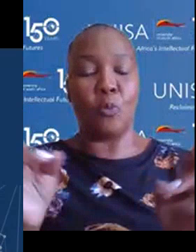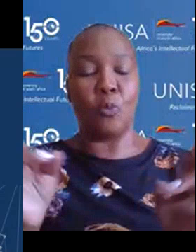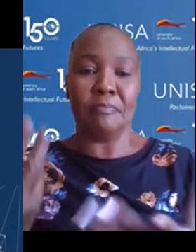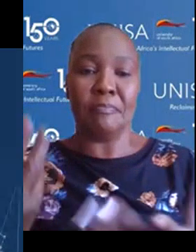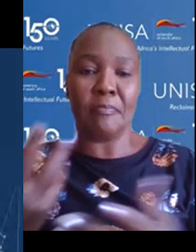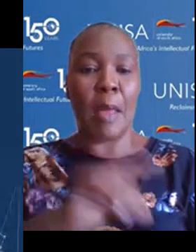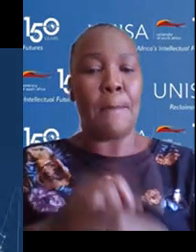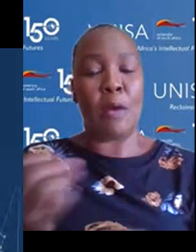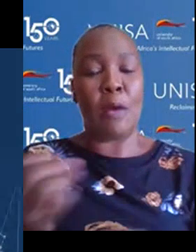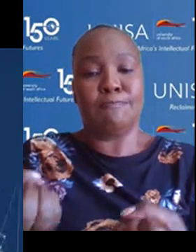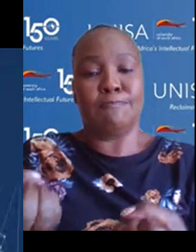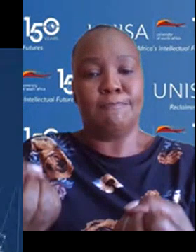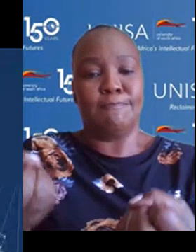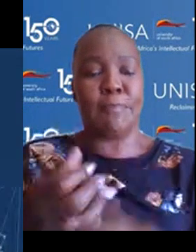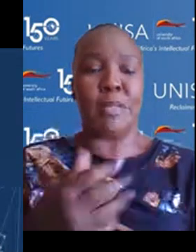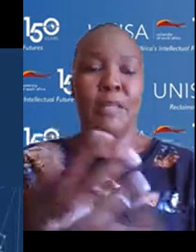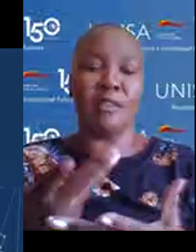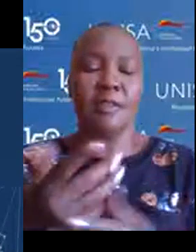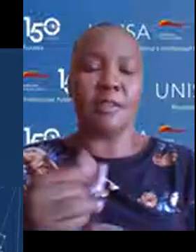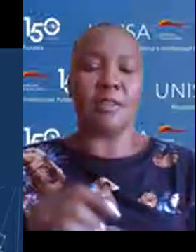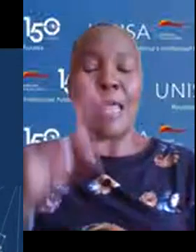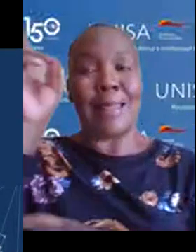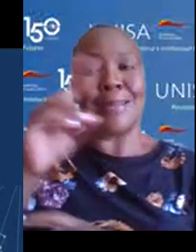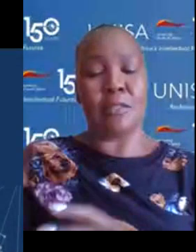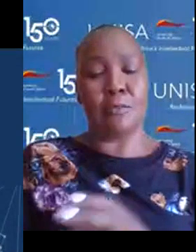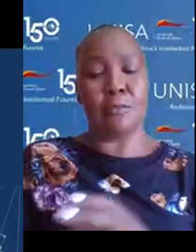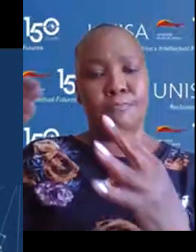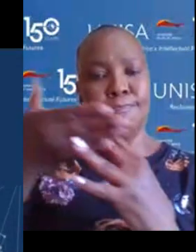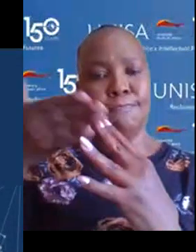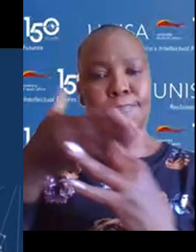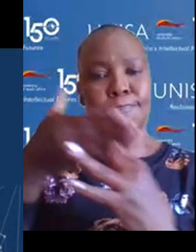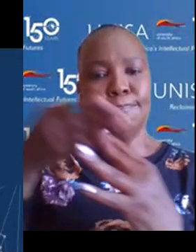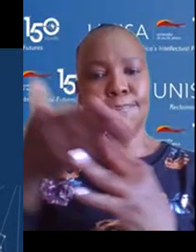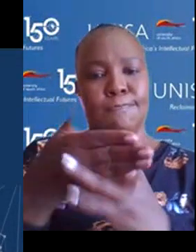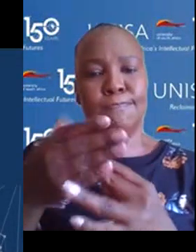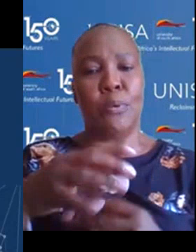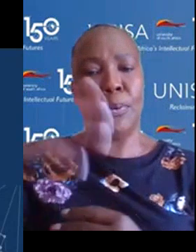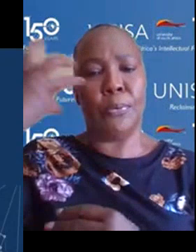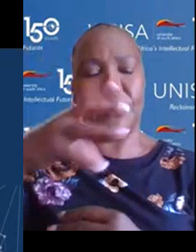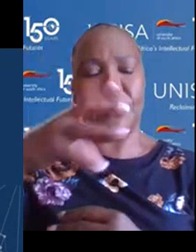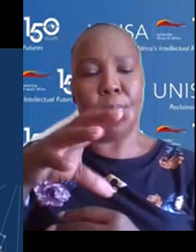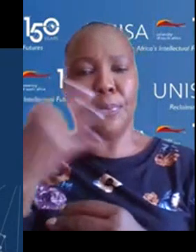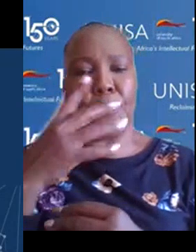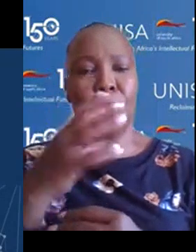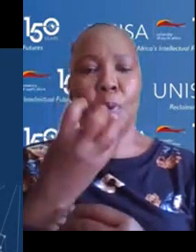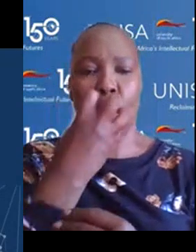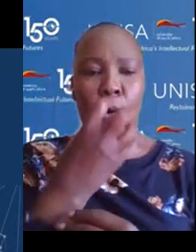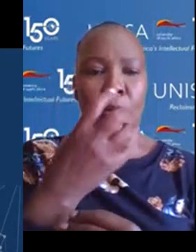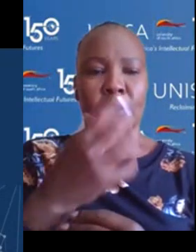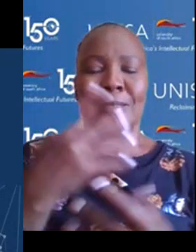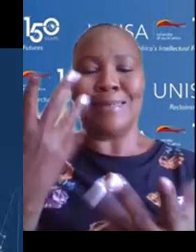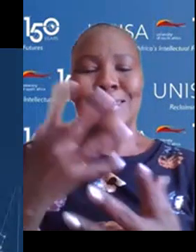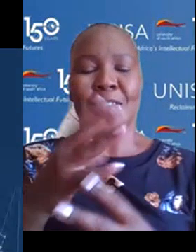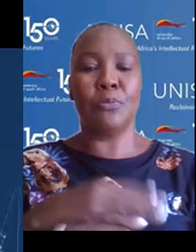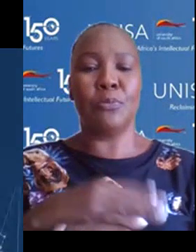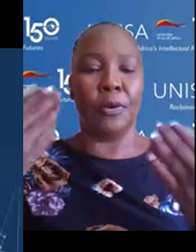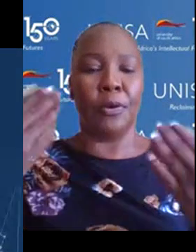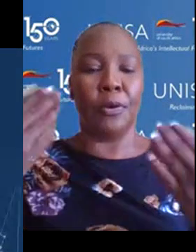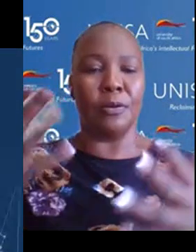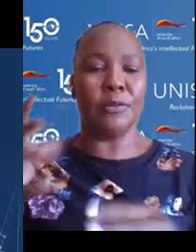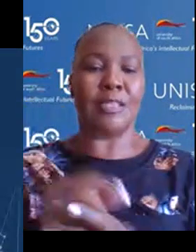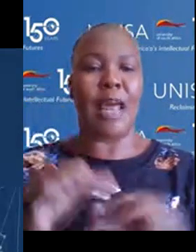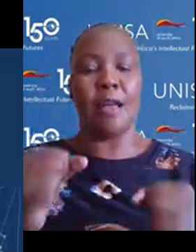that's basically where the electricity comes through. And then you've got your cooling fans because it gets really hot in there. So it needs to stay cold. And then you've got your hard